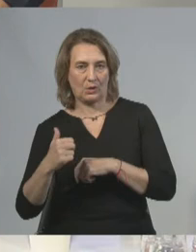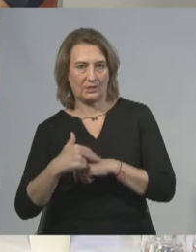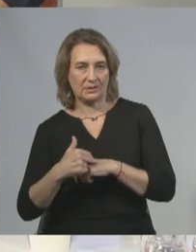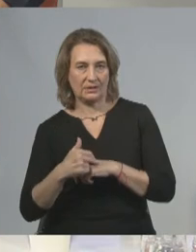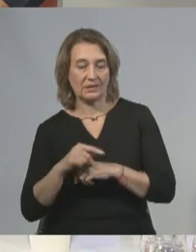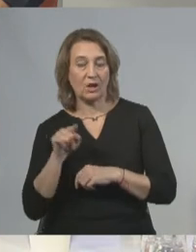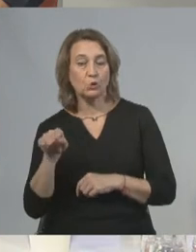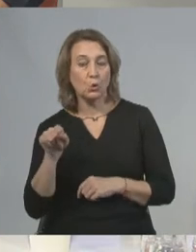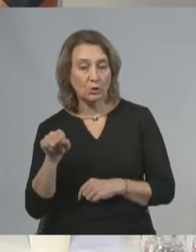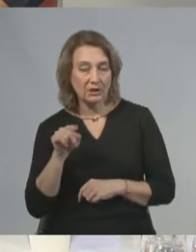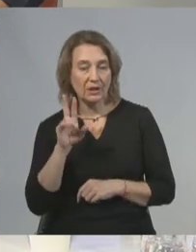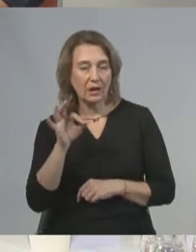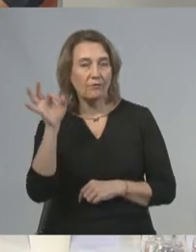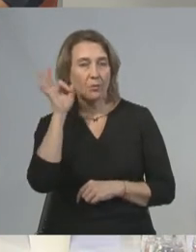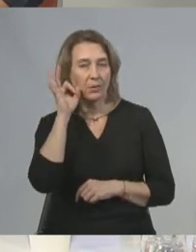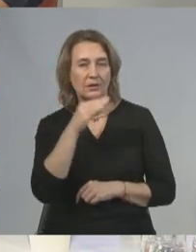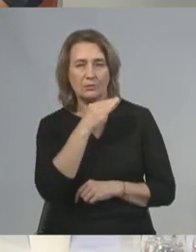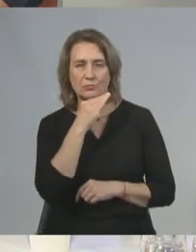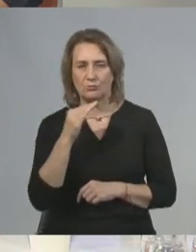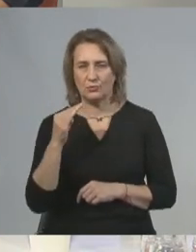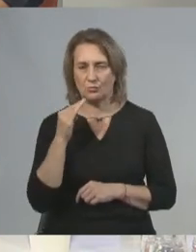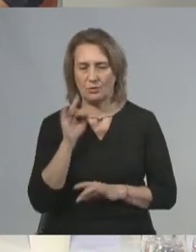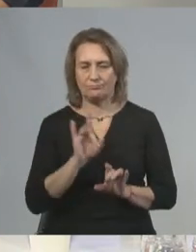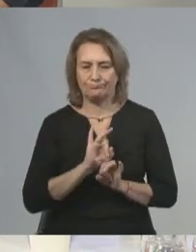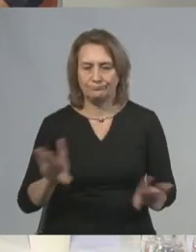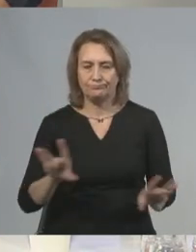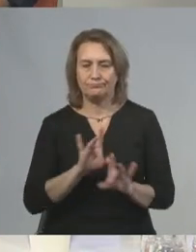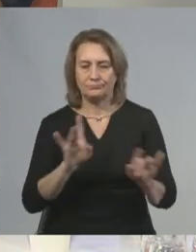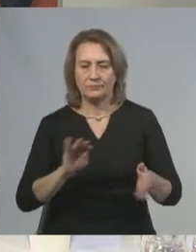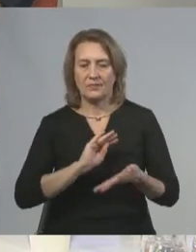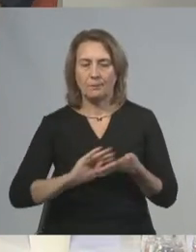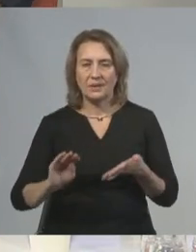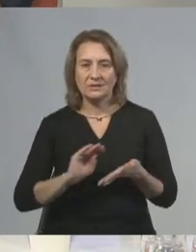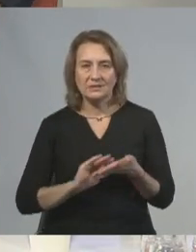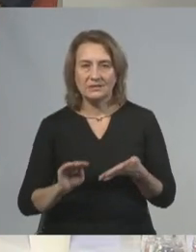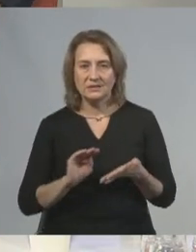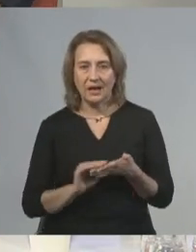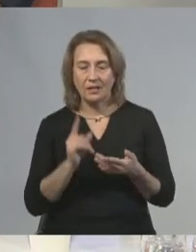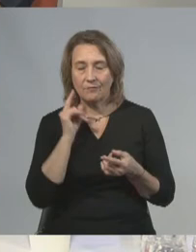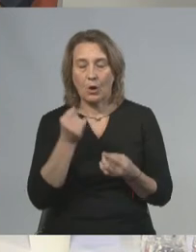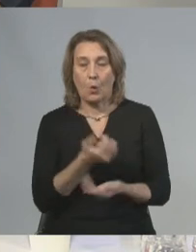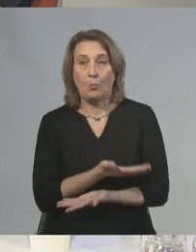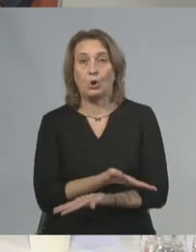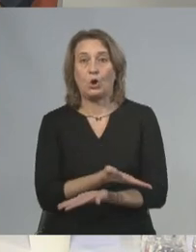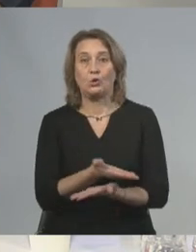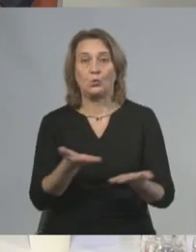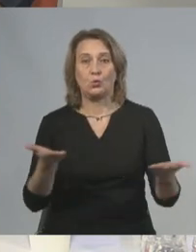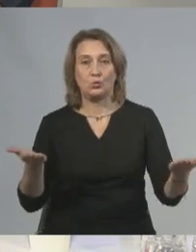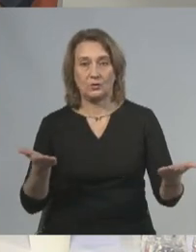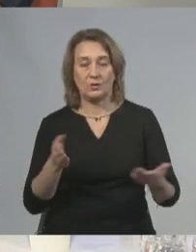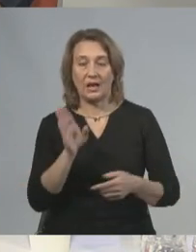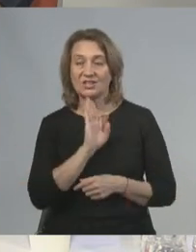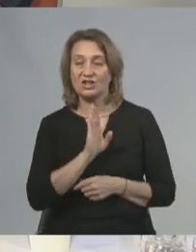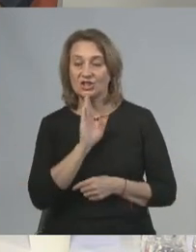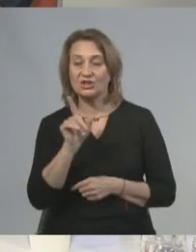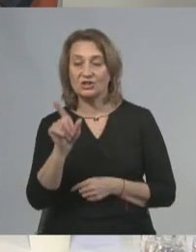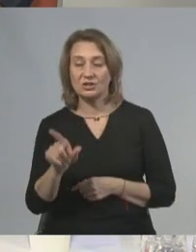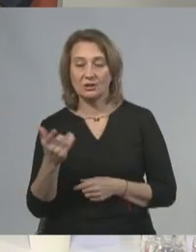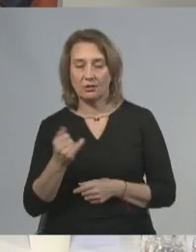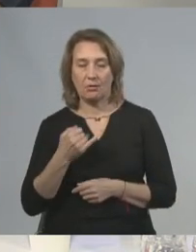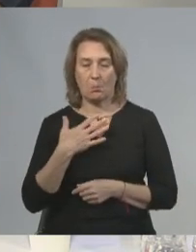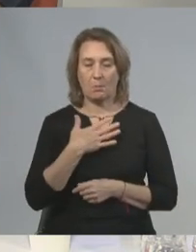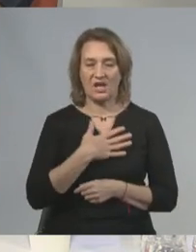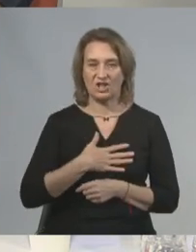the police office of the garlic of the city of kaharik as you remember a lot of the media wrote